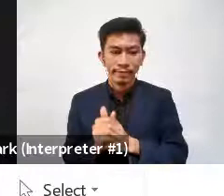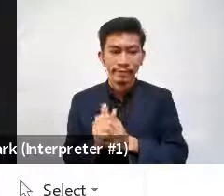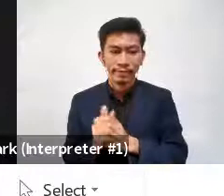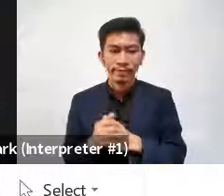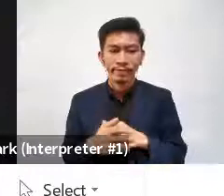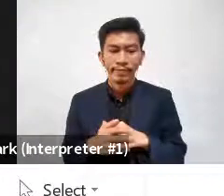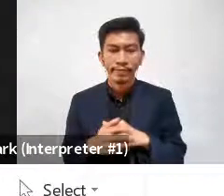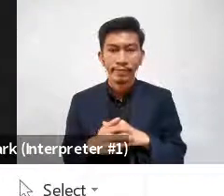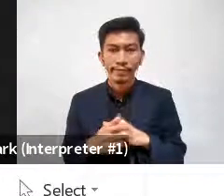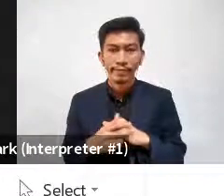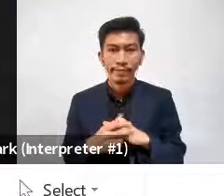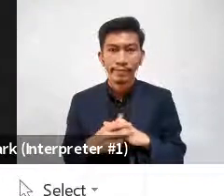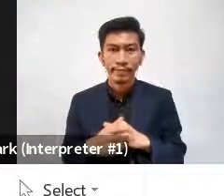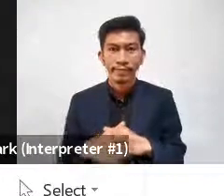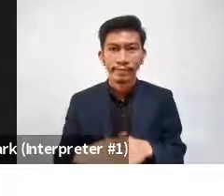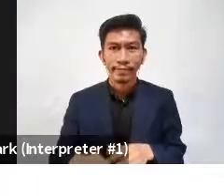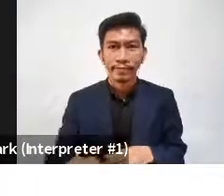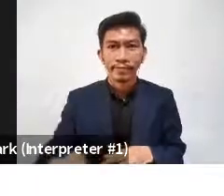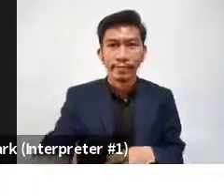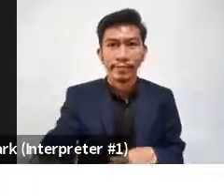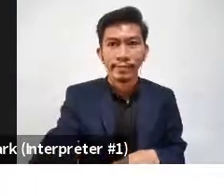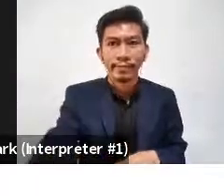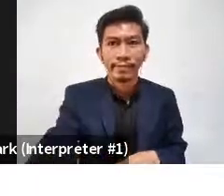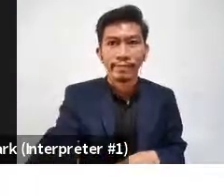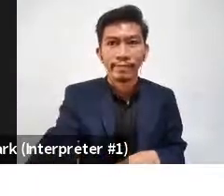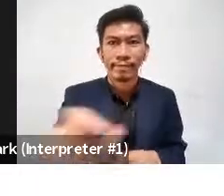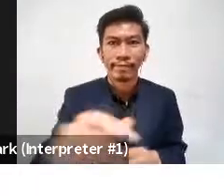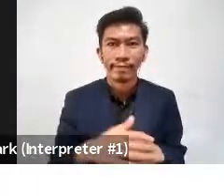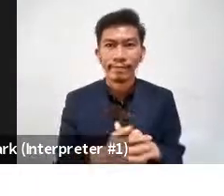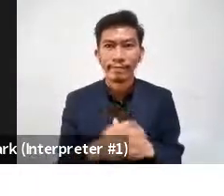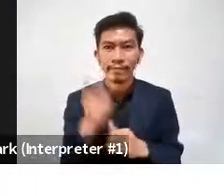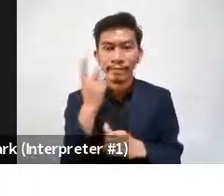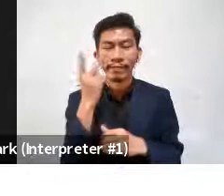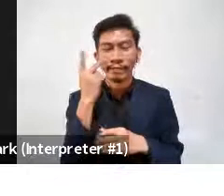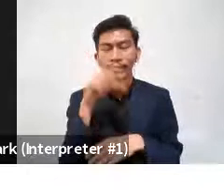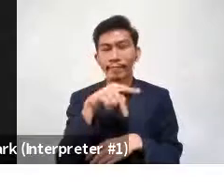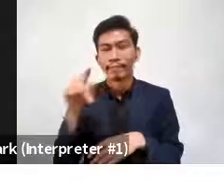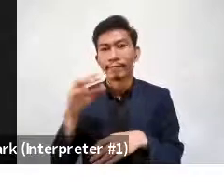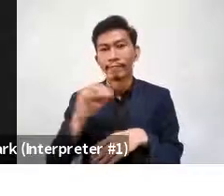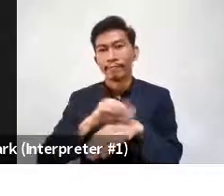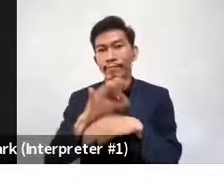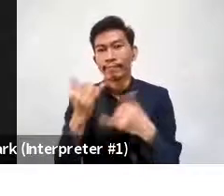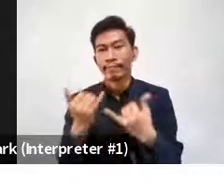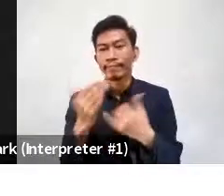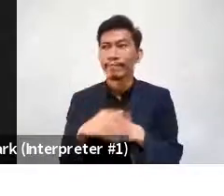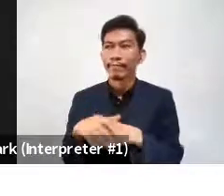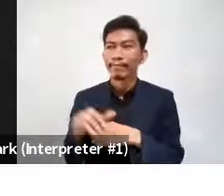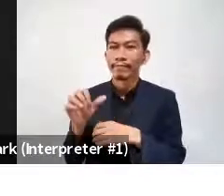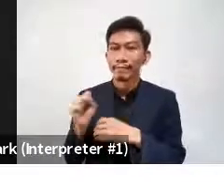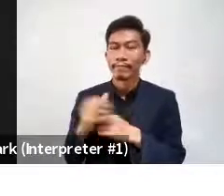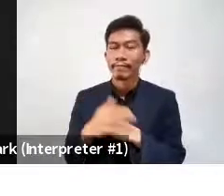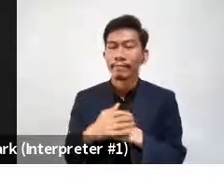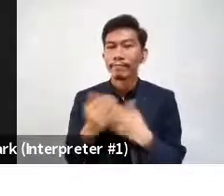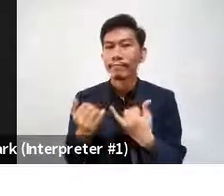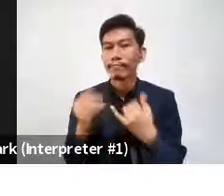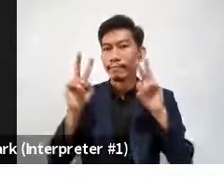How about that? Can you see my slides now? Yes, we can. So, good morning, everyone. So the title of